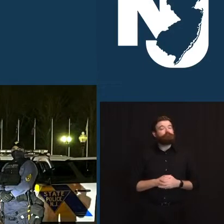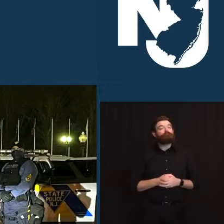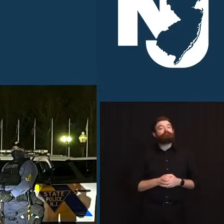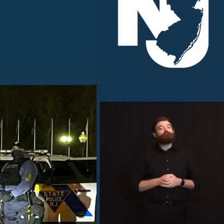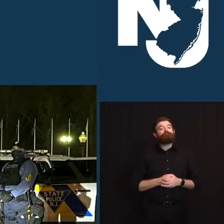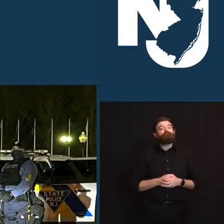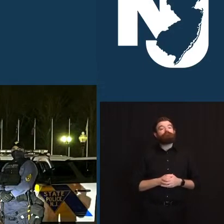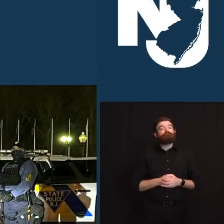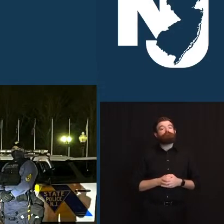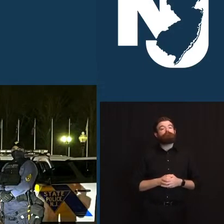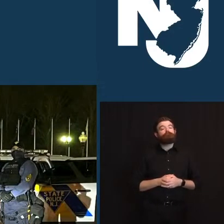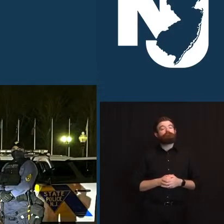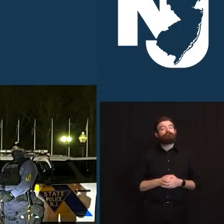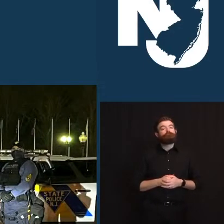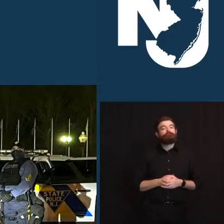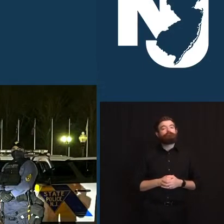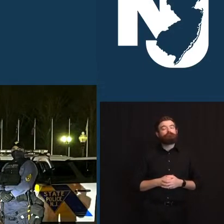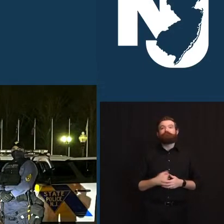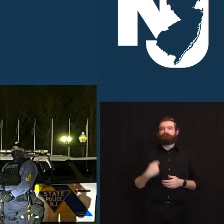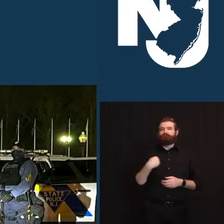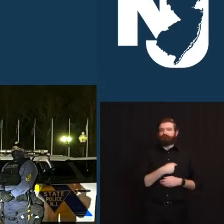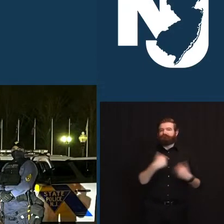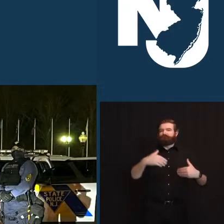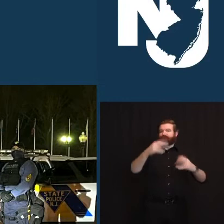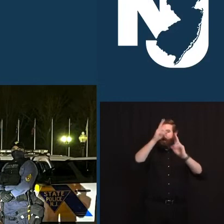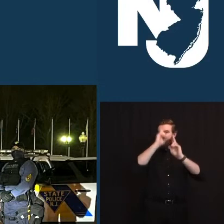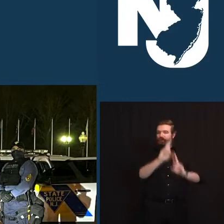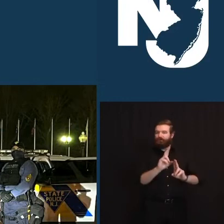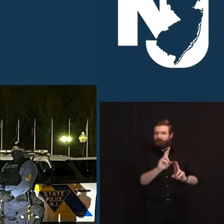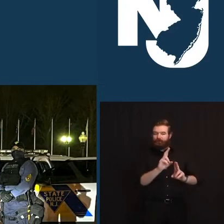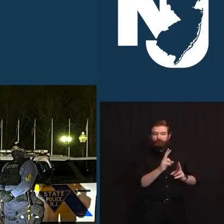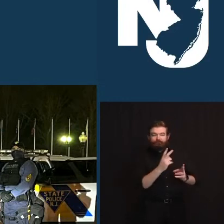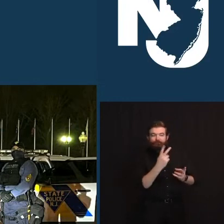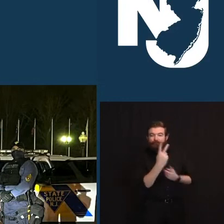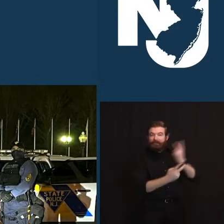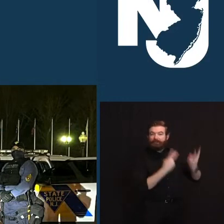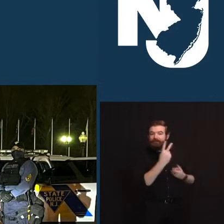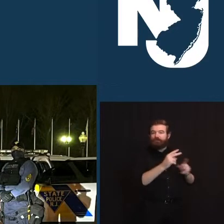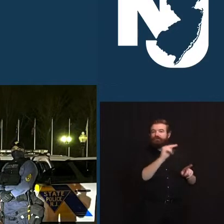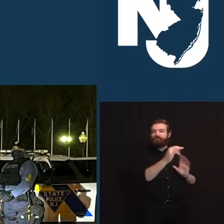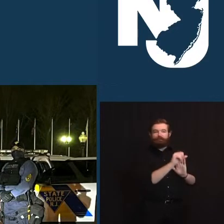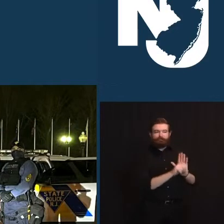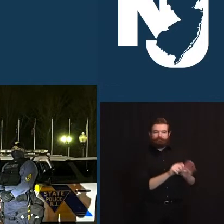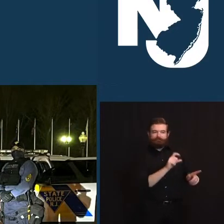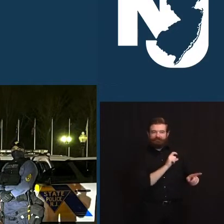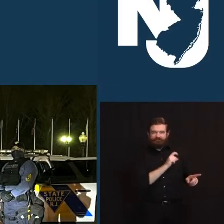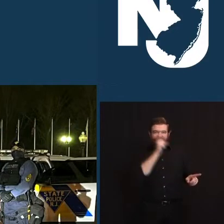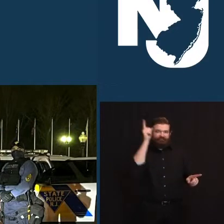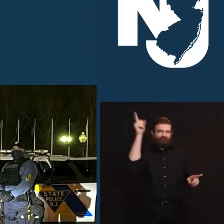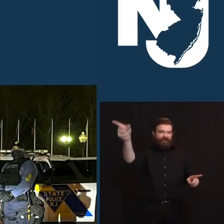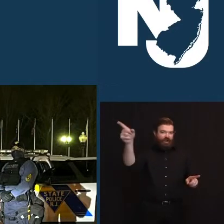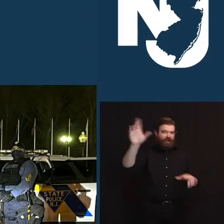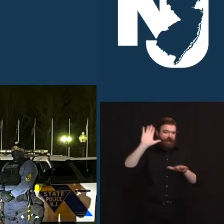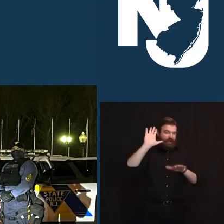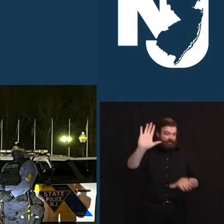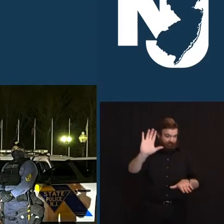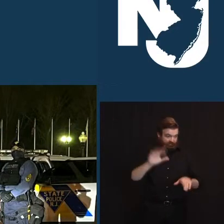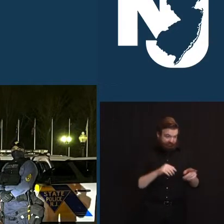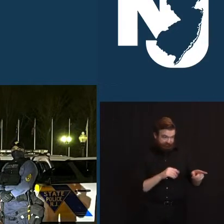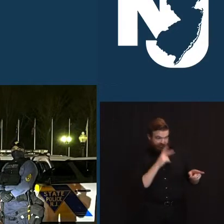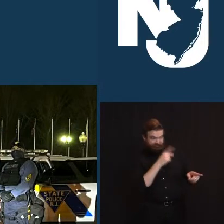the members, the men and women of the New Jersey State Police. Actually, they were at least the group we were with were all guys, I believe. And